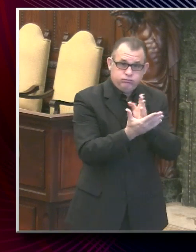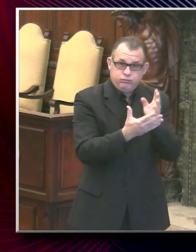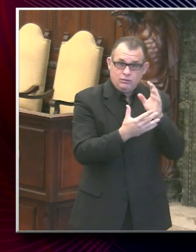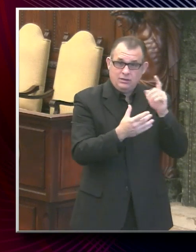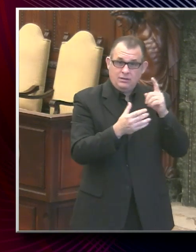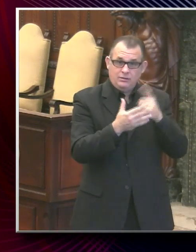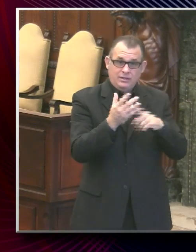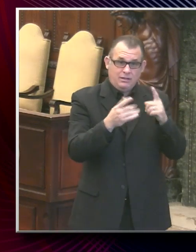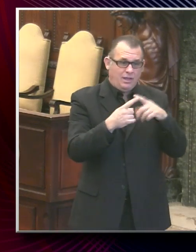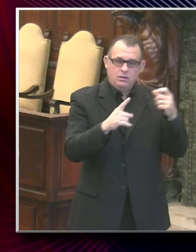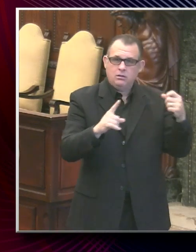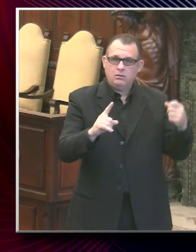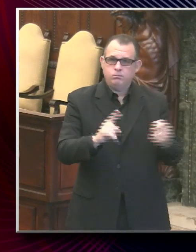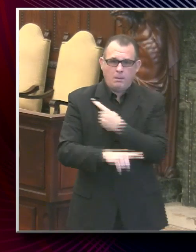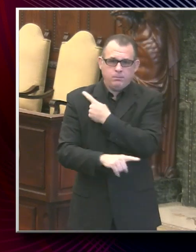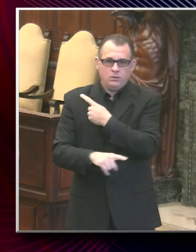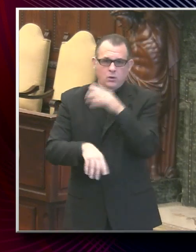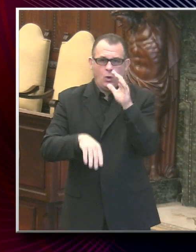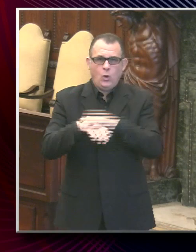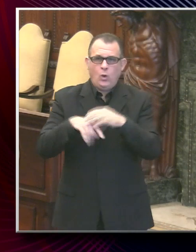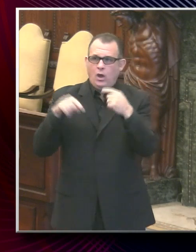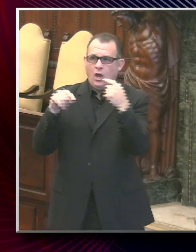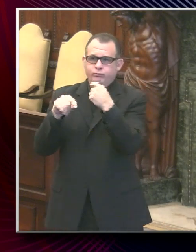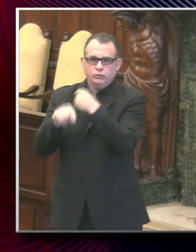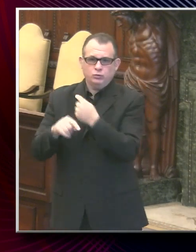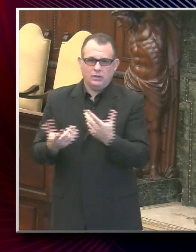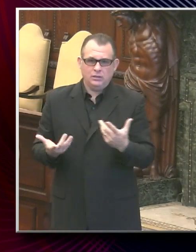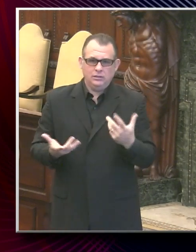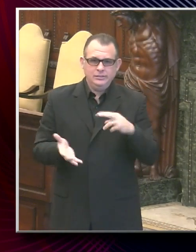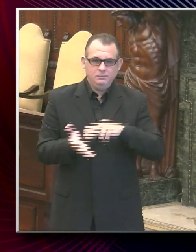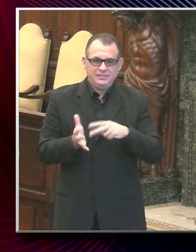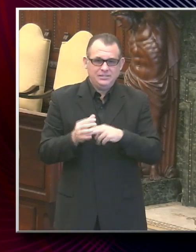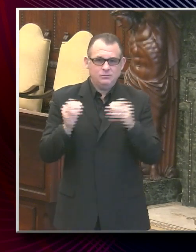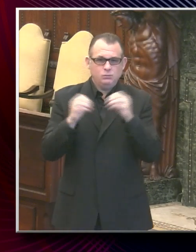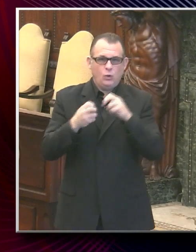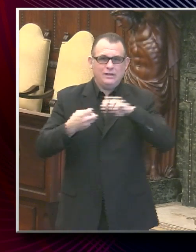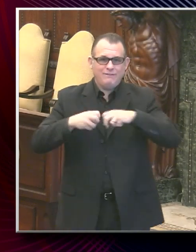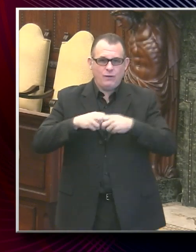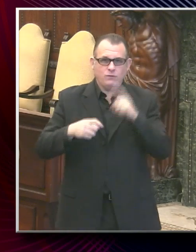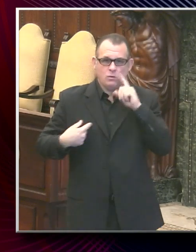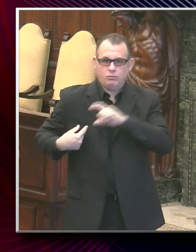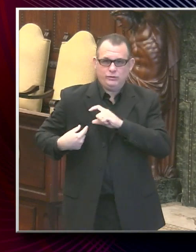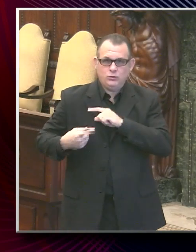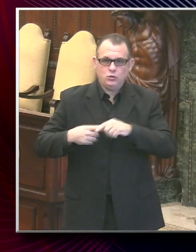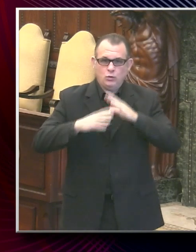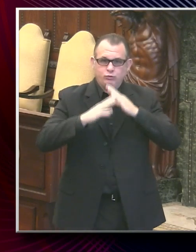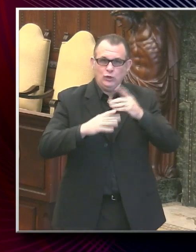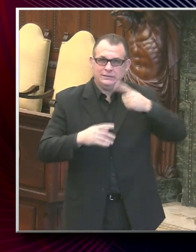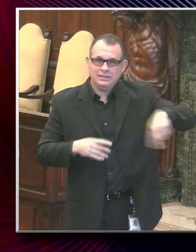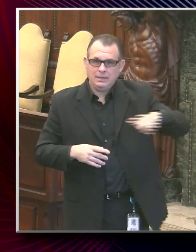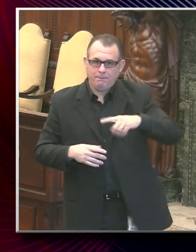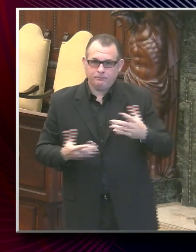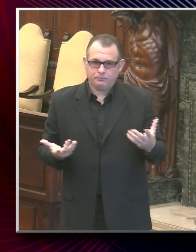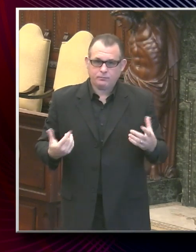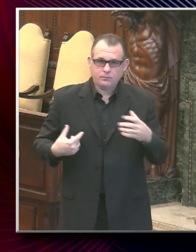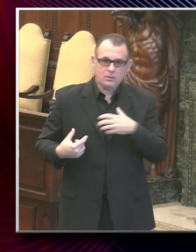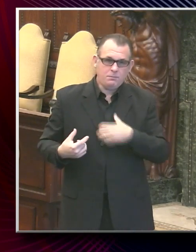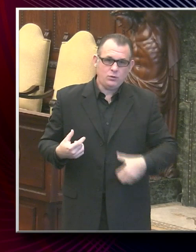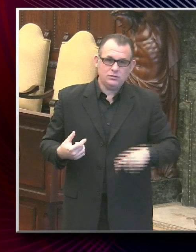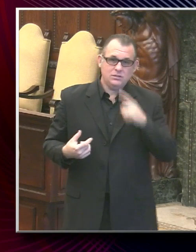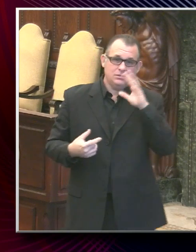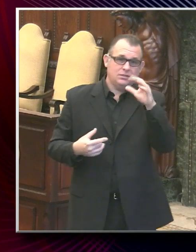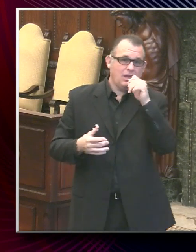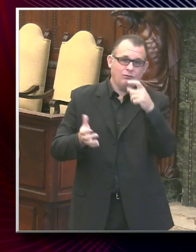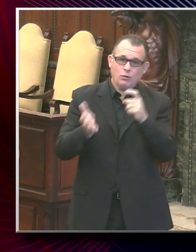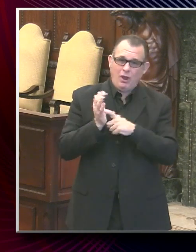onto the highway, onto 676, thus making it more difficult for police to protect them? There's not a requirement that